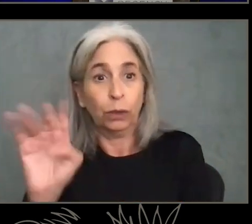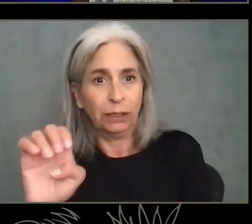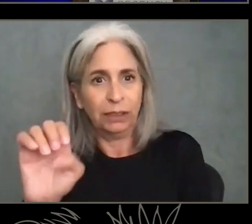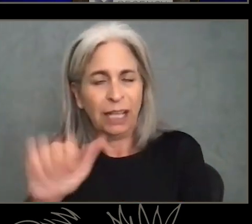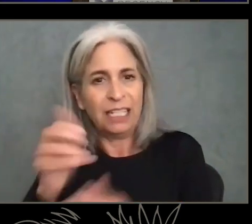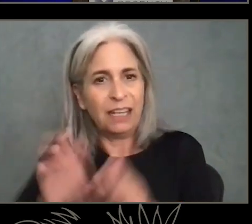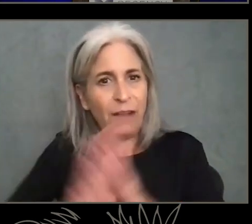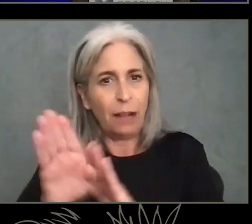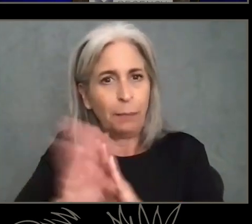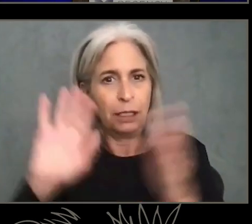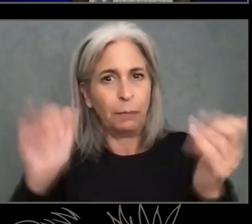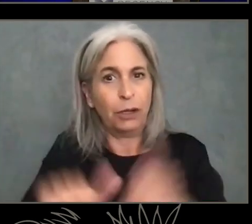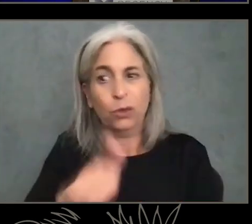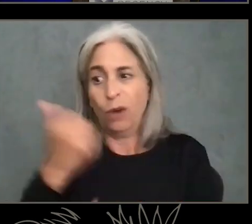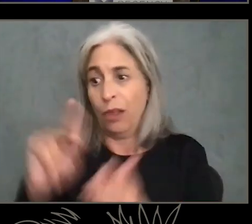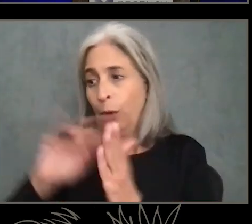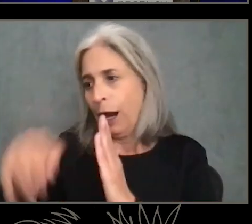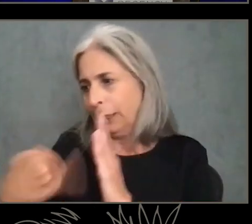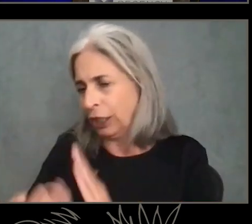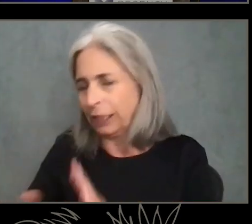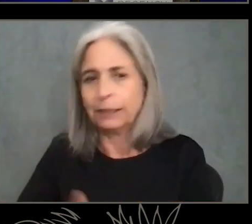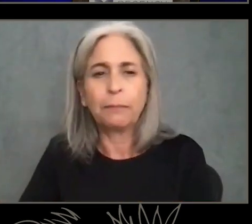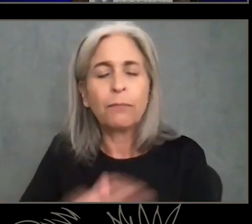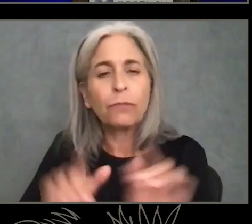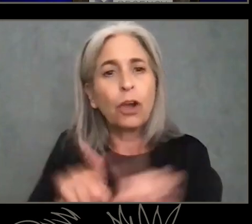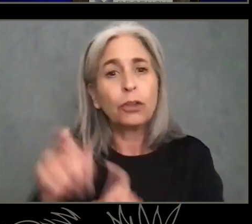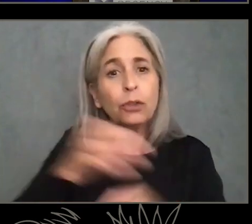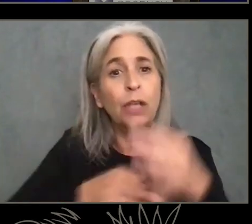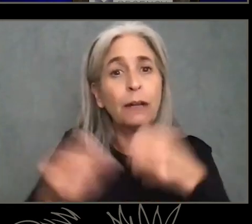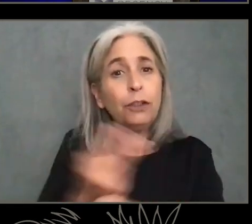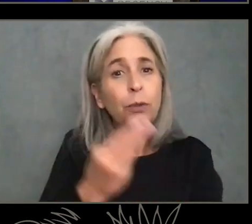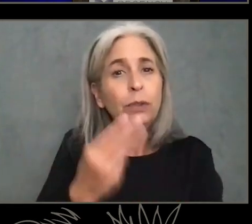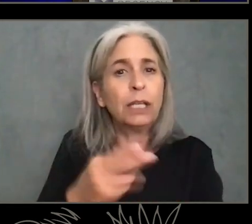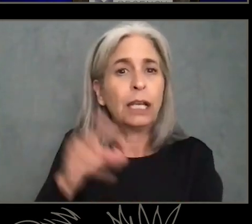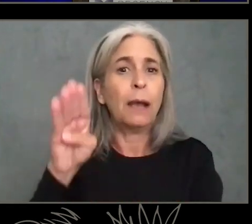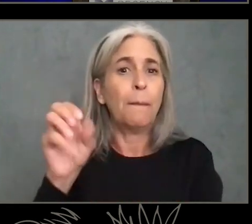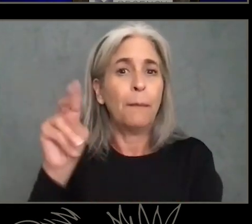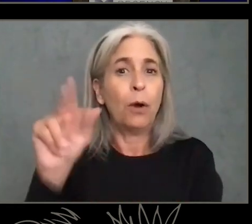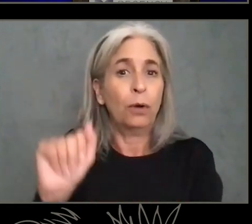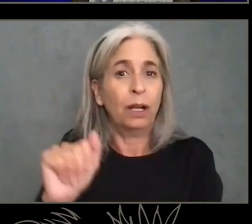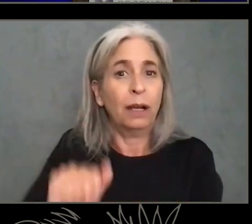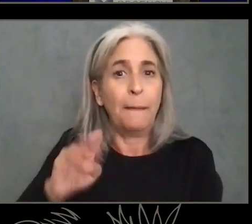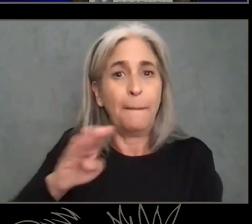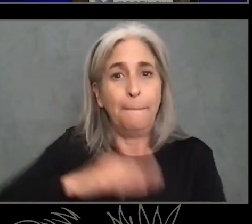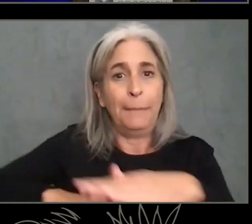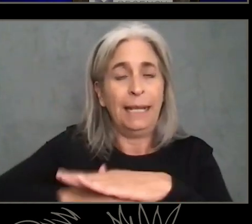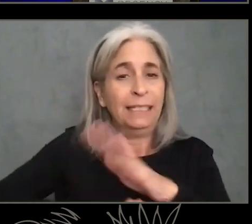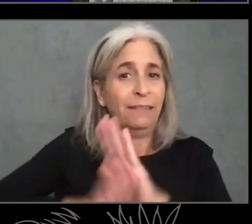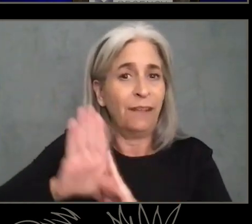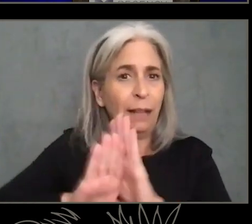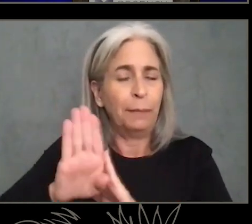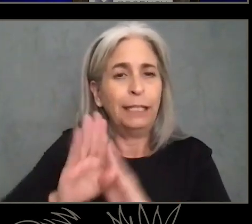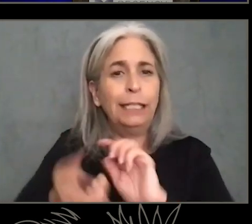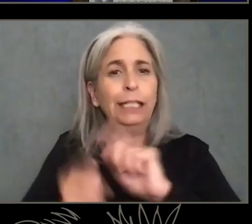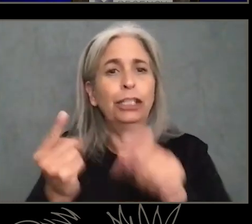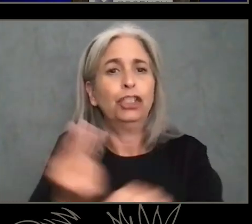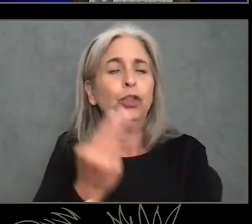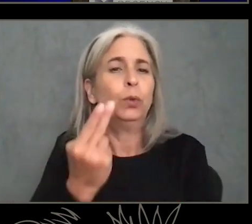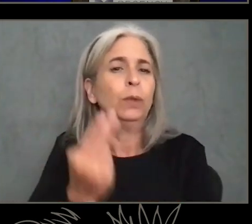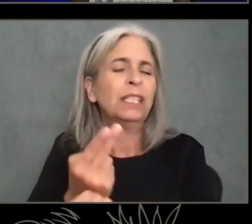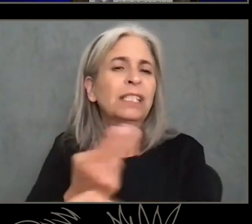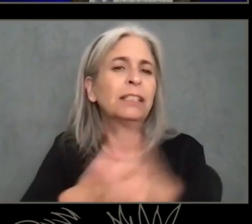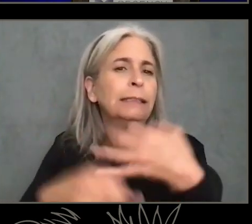projects. Also, instead of using Bono-based development, it dynamically uses